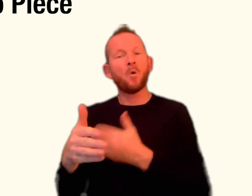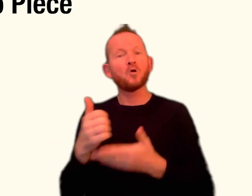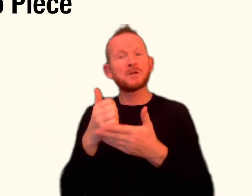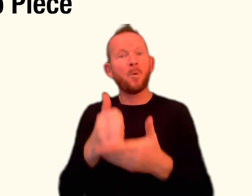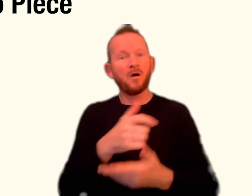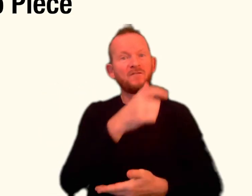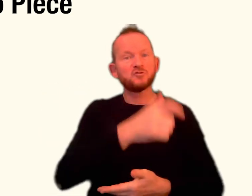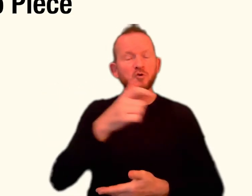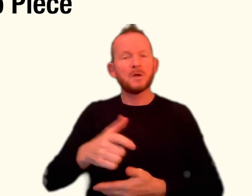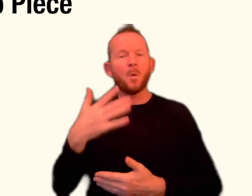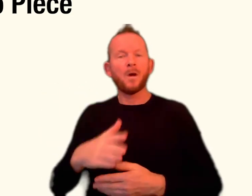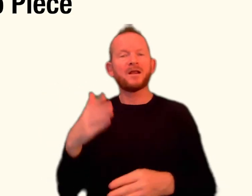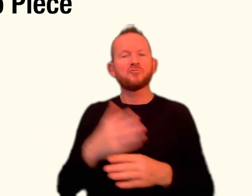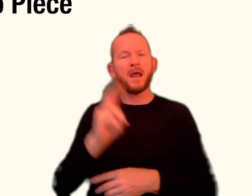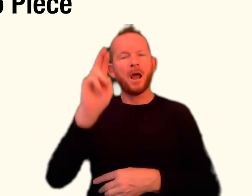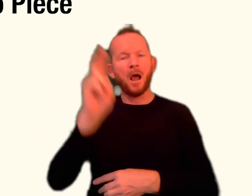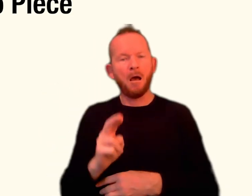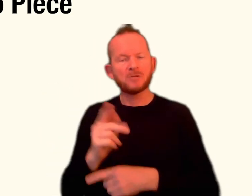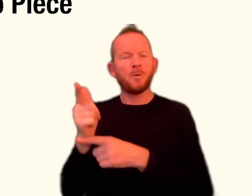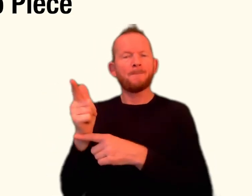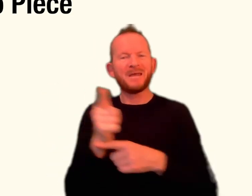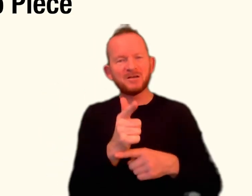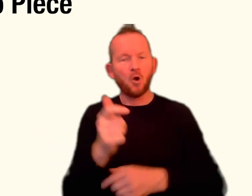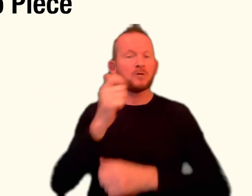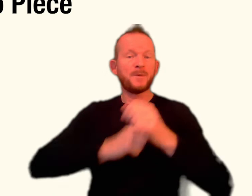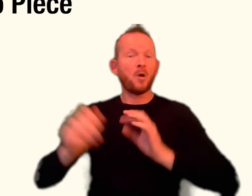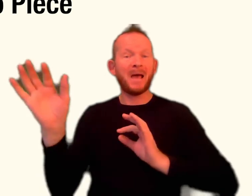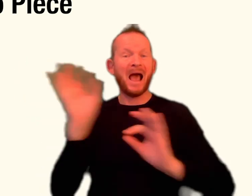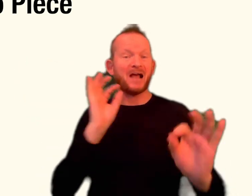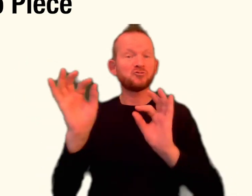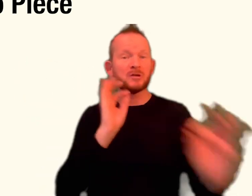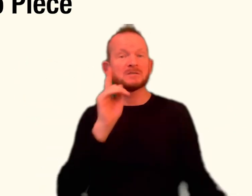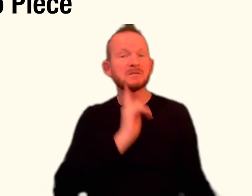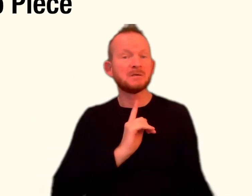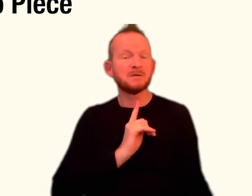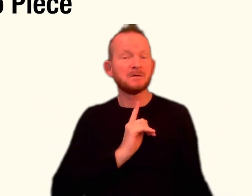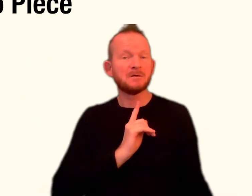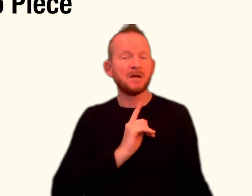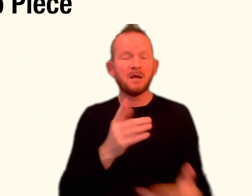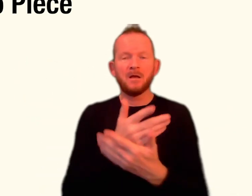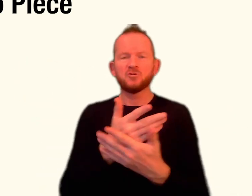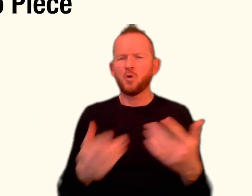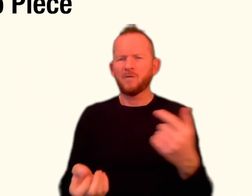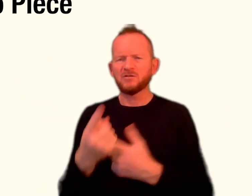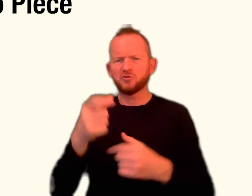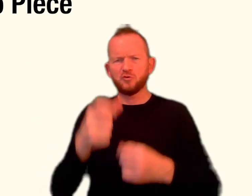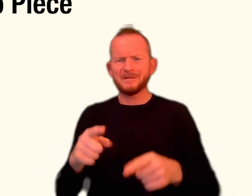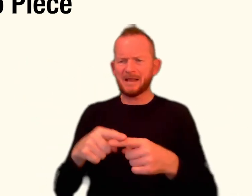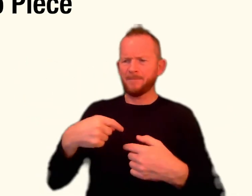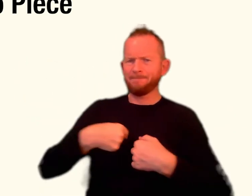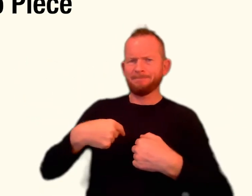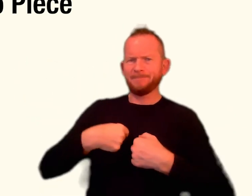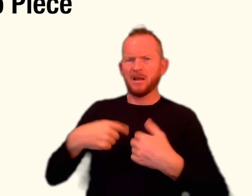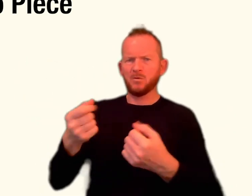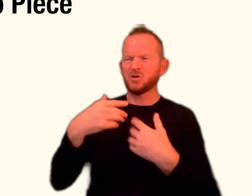want a career in the arts or media or to be an actress. Too often students, including myself, are told that there are no career options